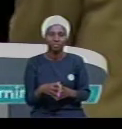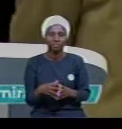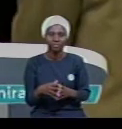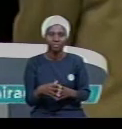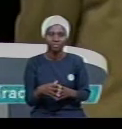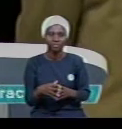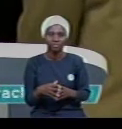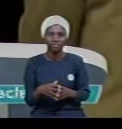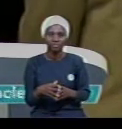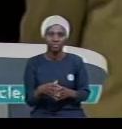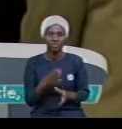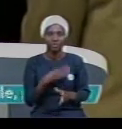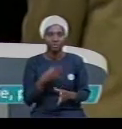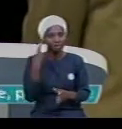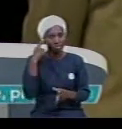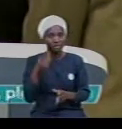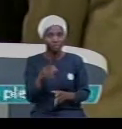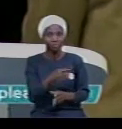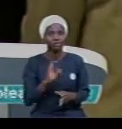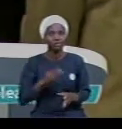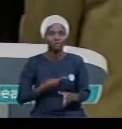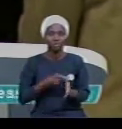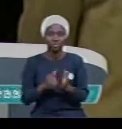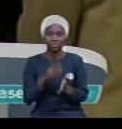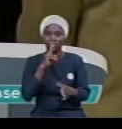And for those of us who are online,